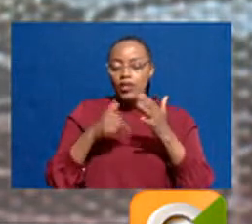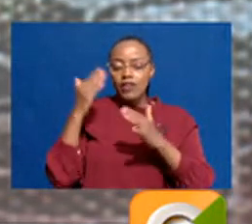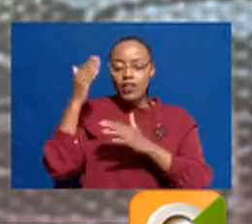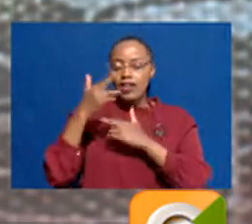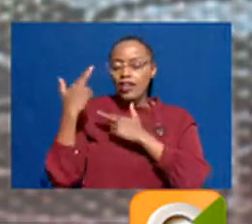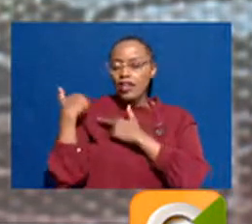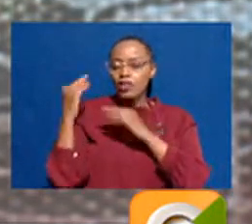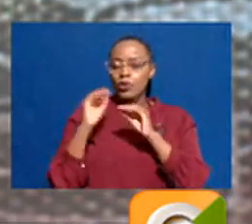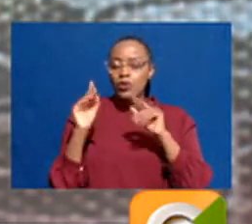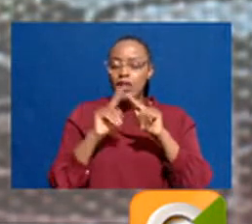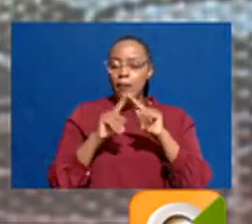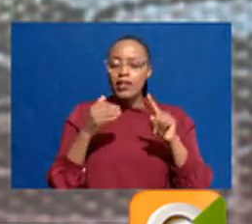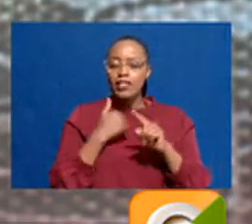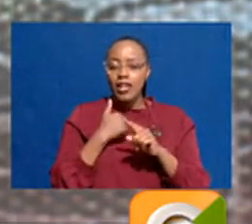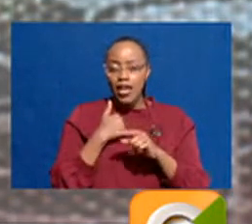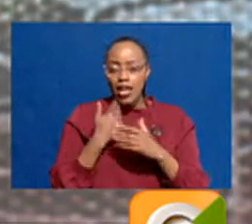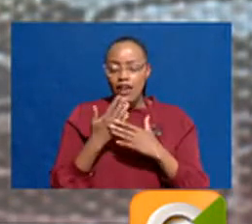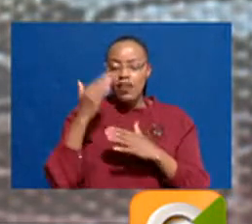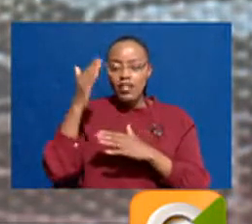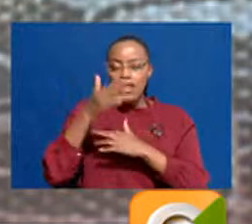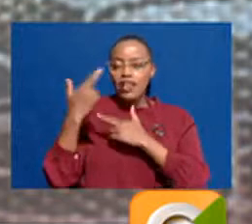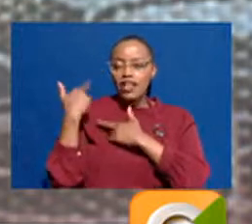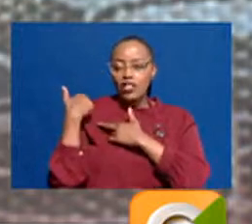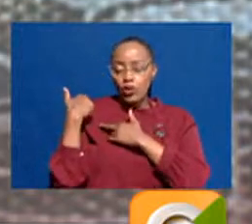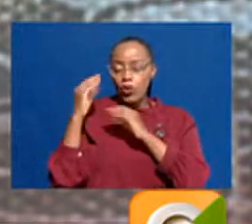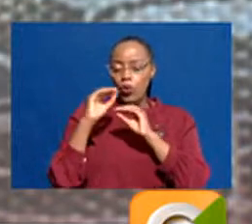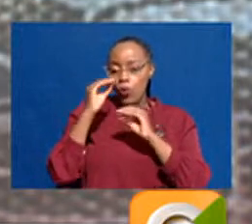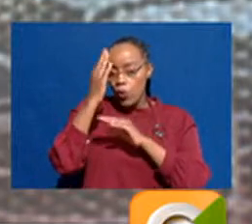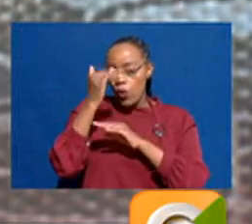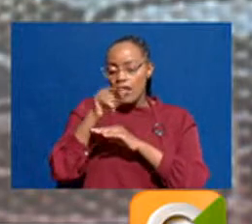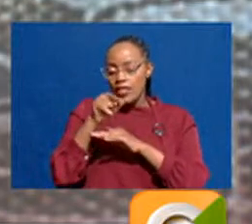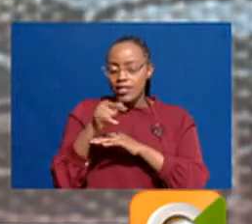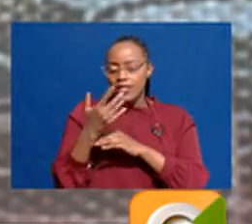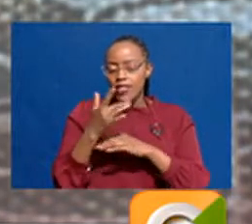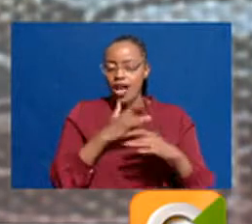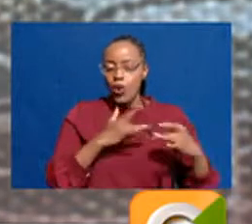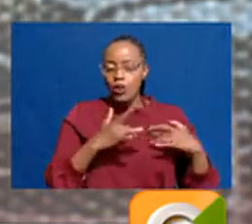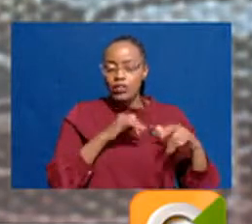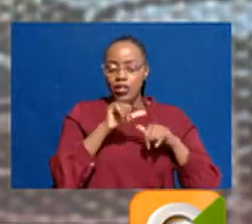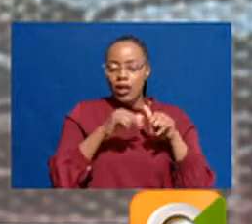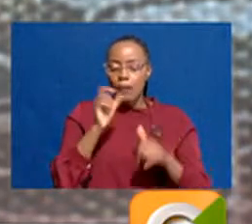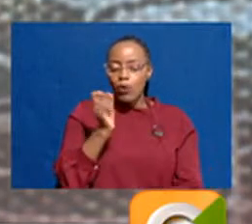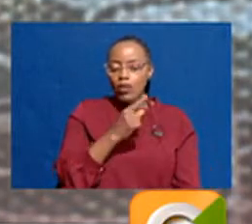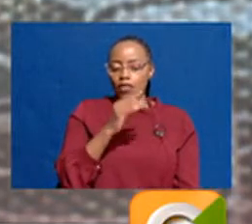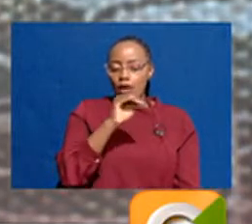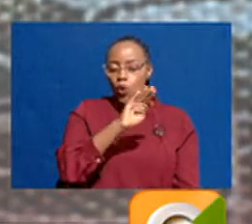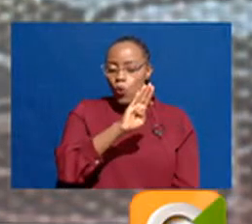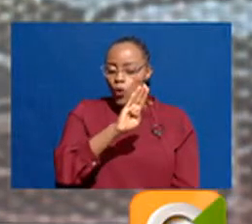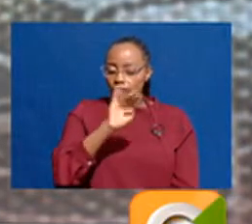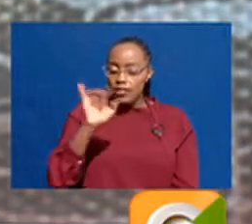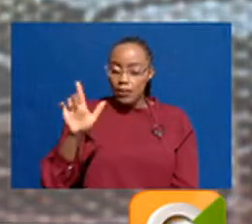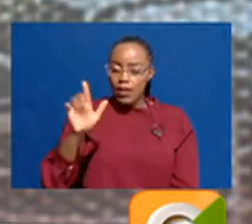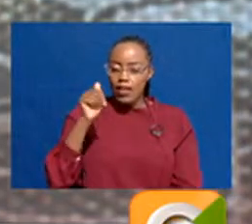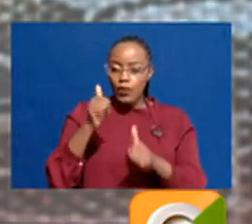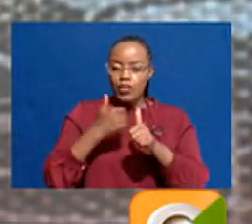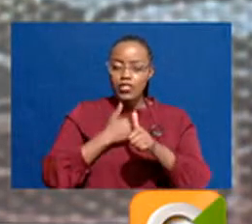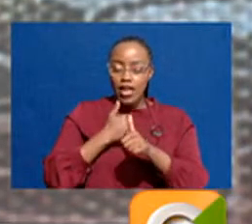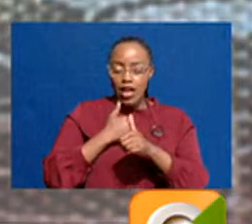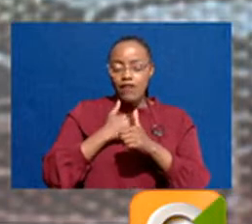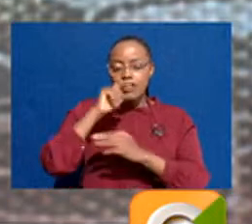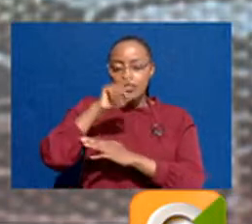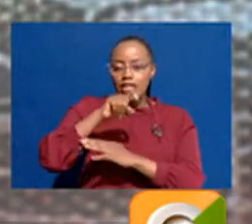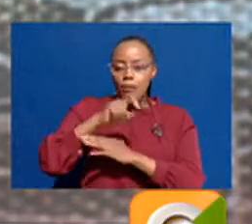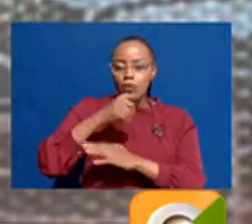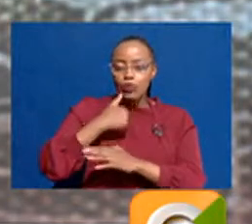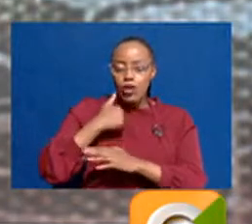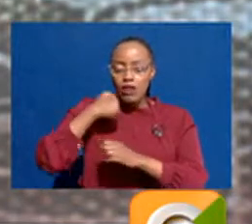direct role, but we have an indirect role because it's a wage bill concern. But then it means it is one of those things that we would have to, we have to,